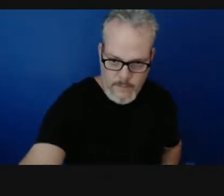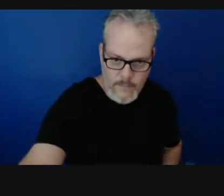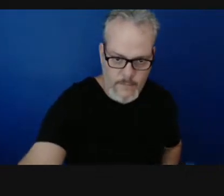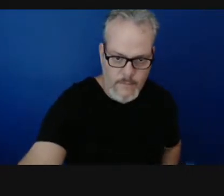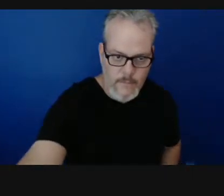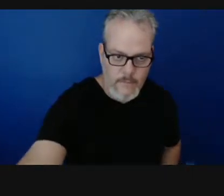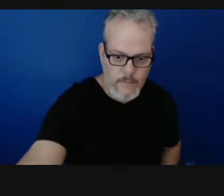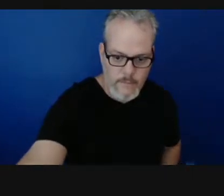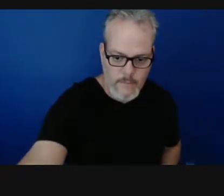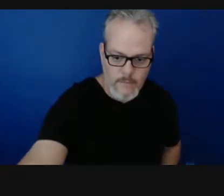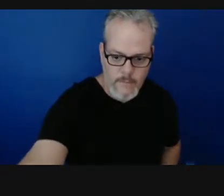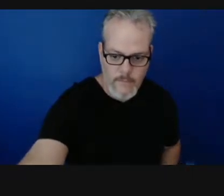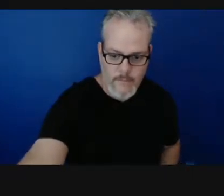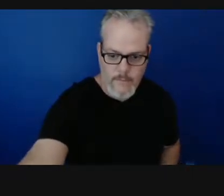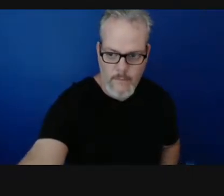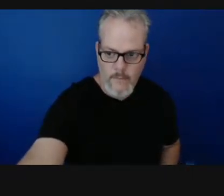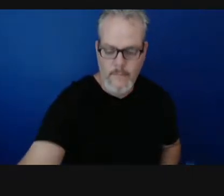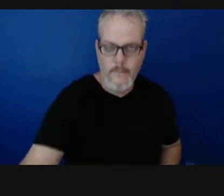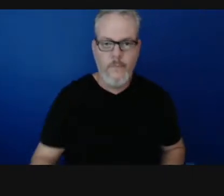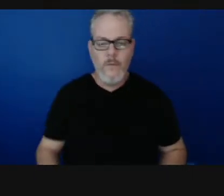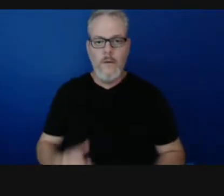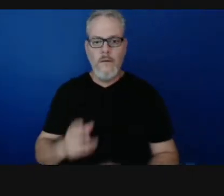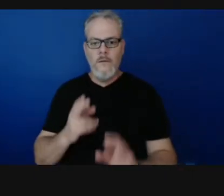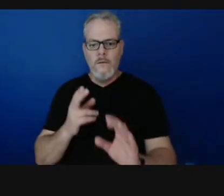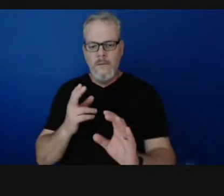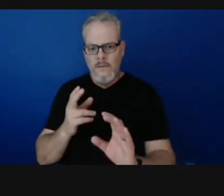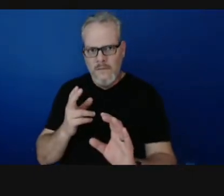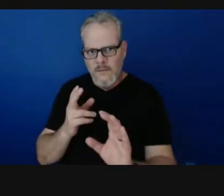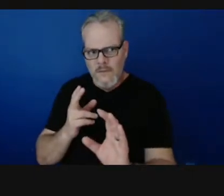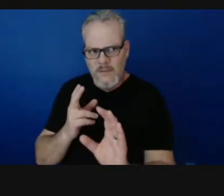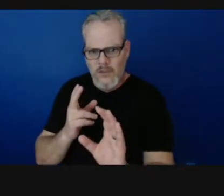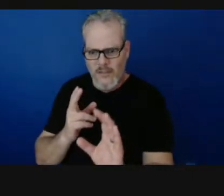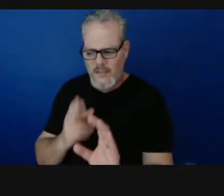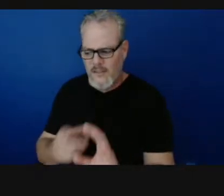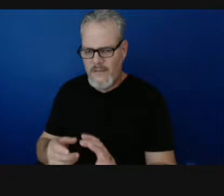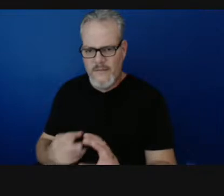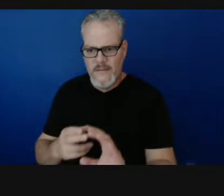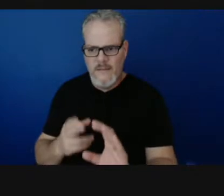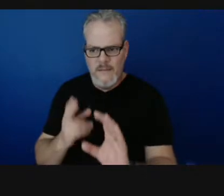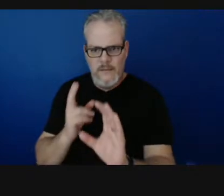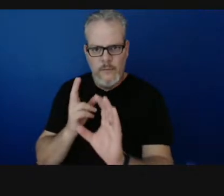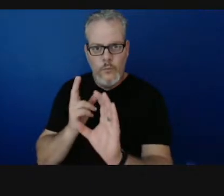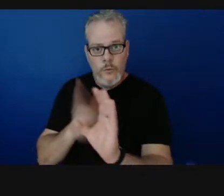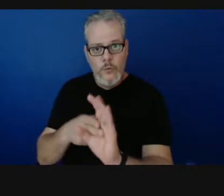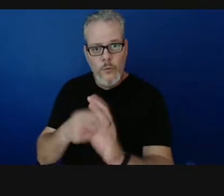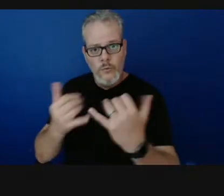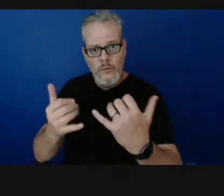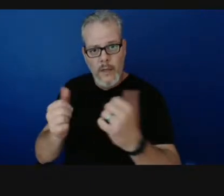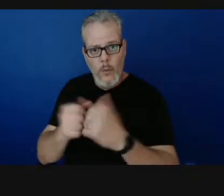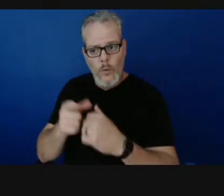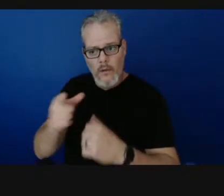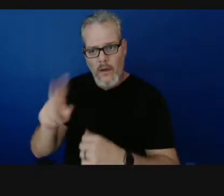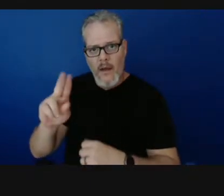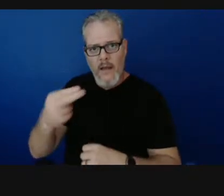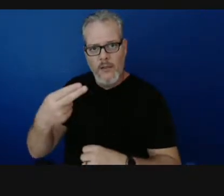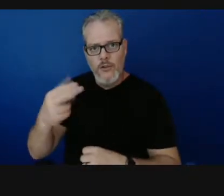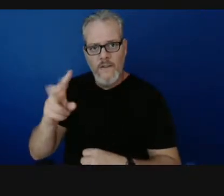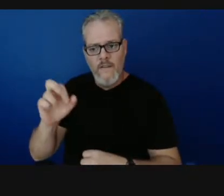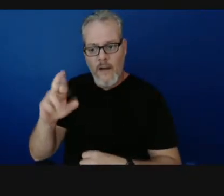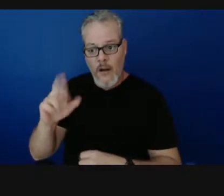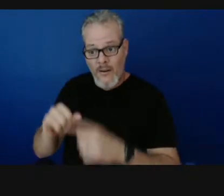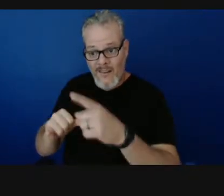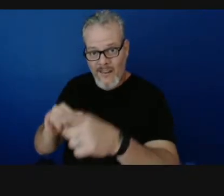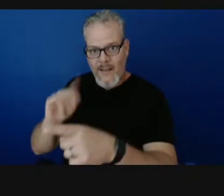the USGS Hawaiian Volcano Observatory, who's been so kind to come on and give us a little summary of the most recent activity, the